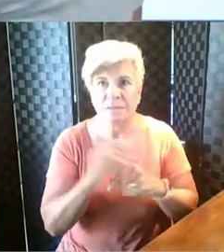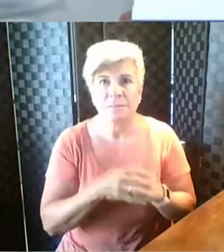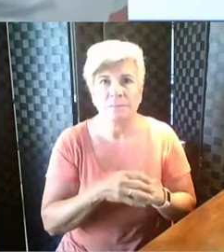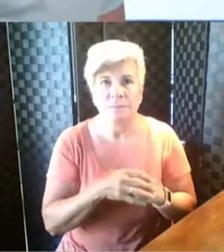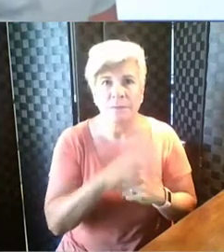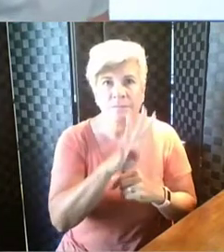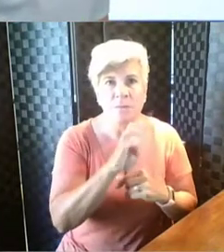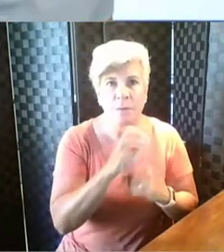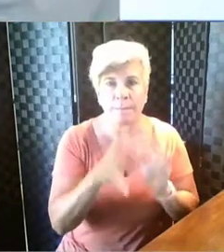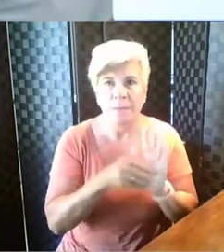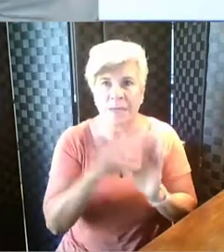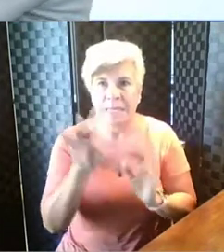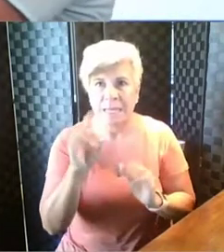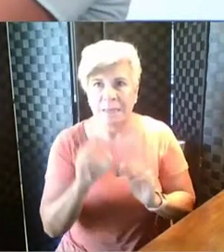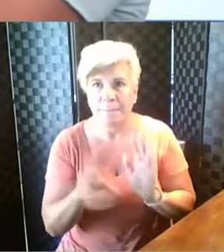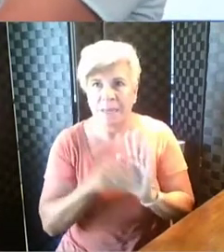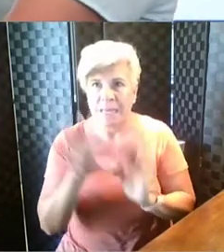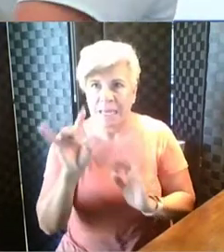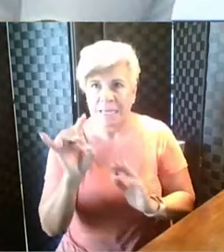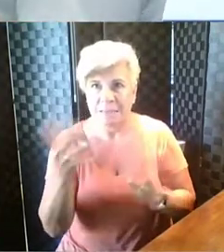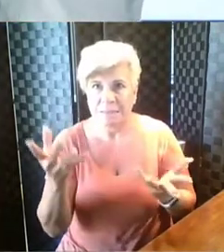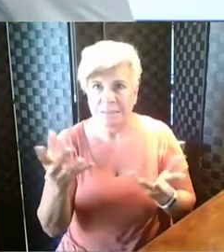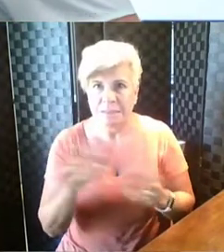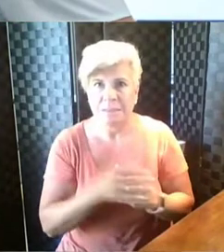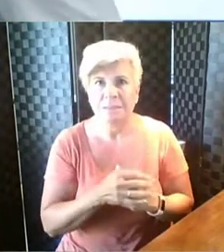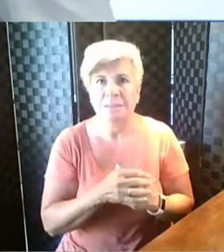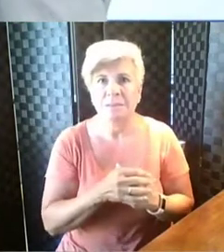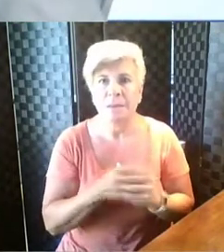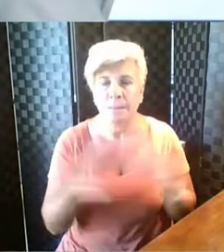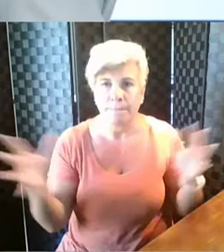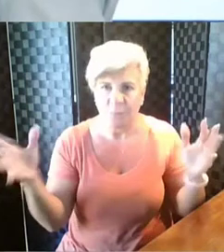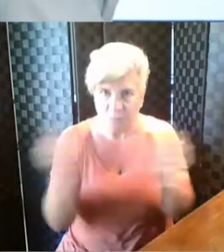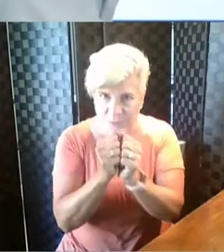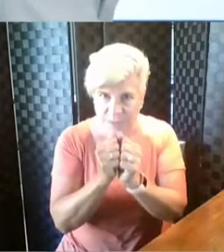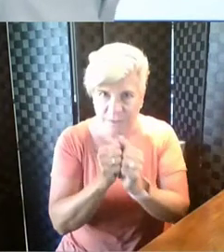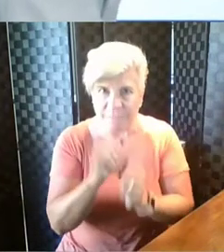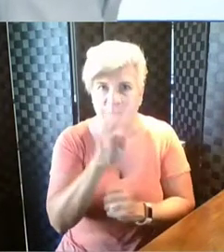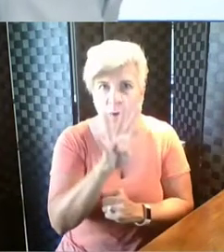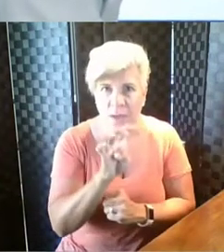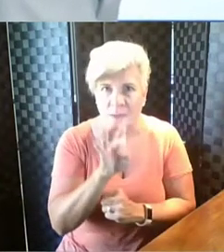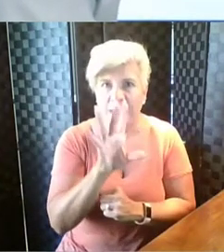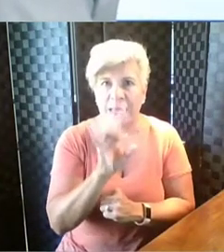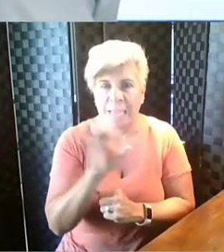So 400 plus 80 plus 8, squish them all back together and you get